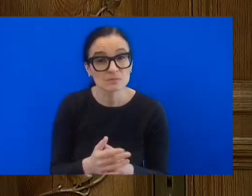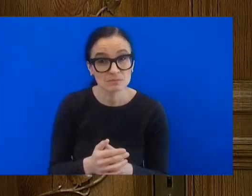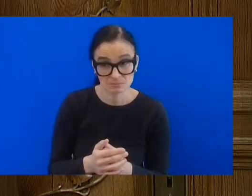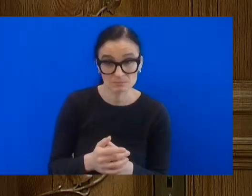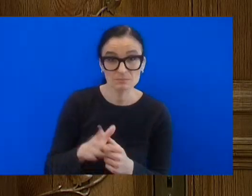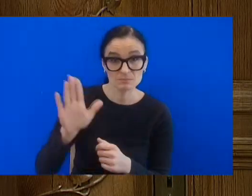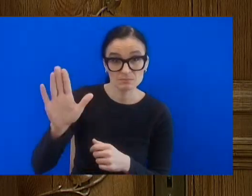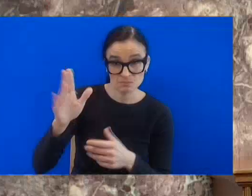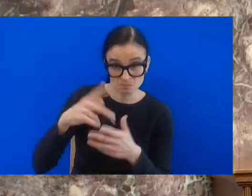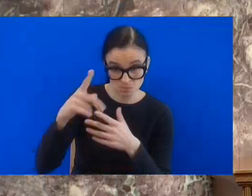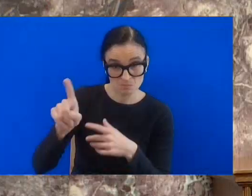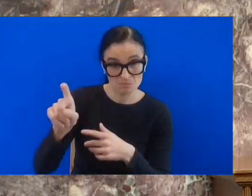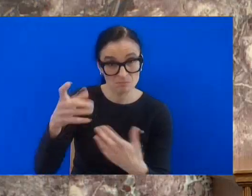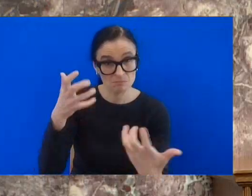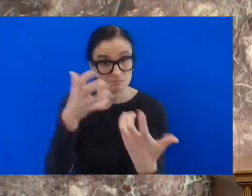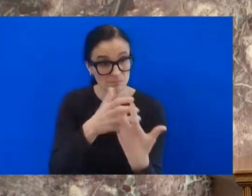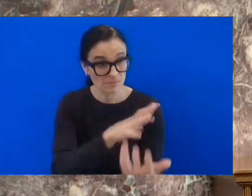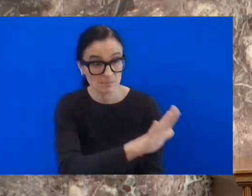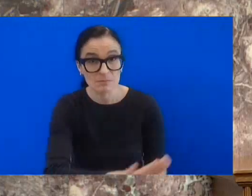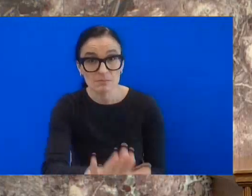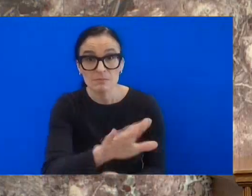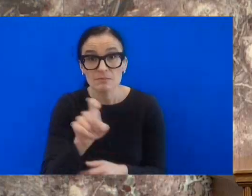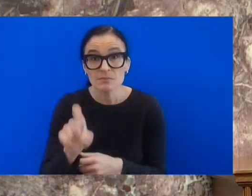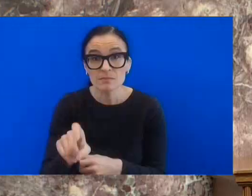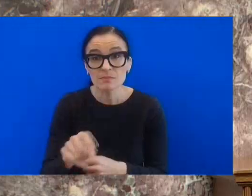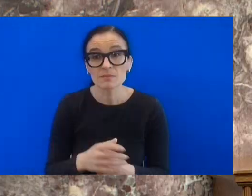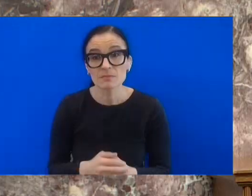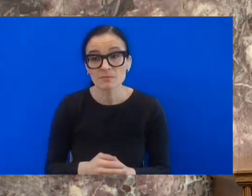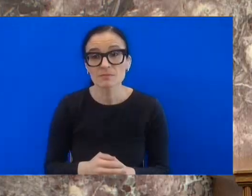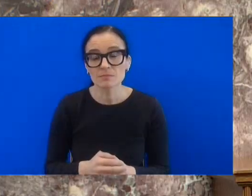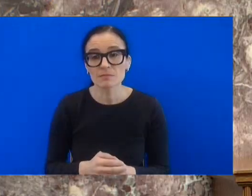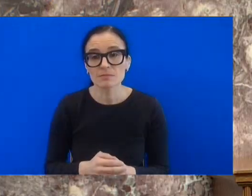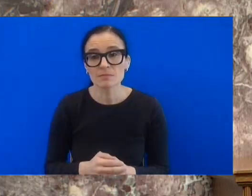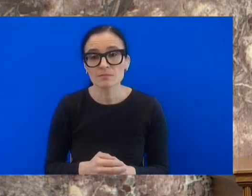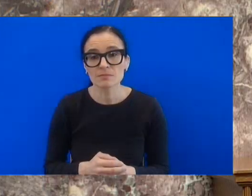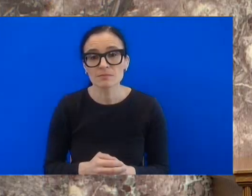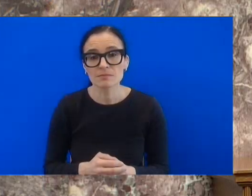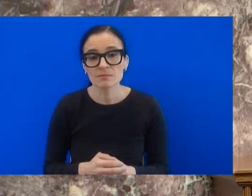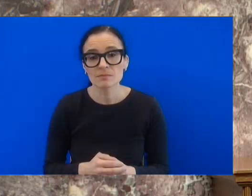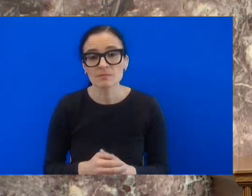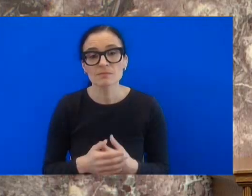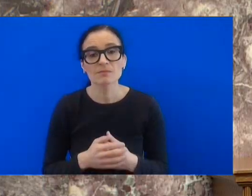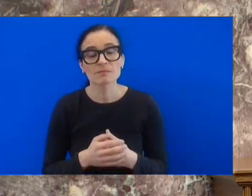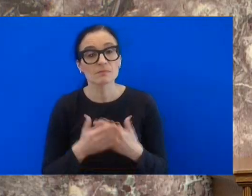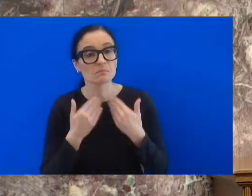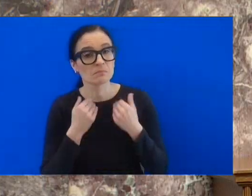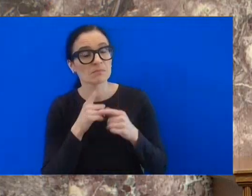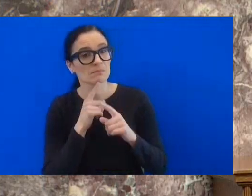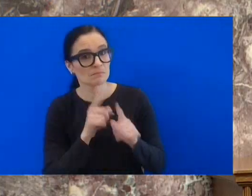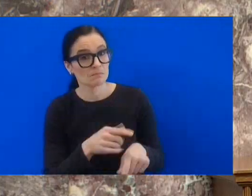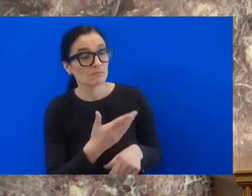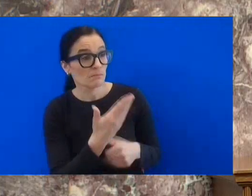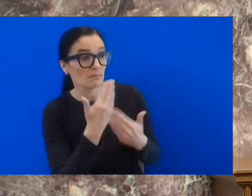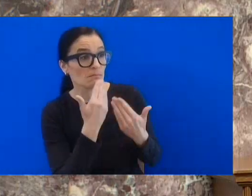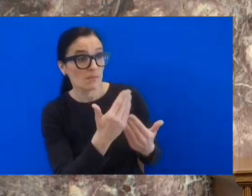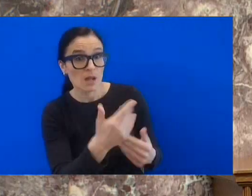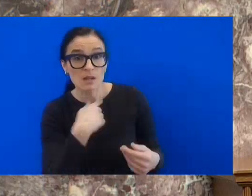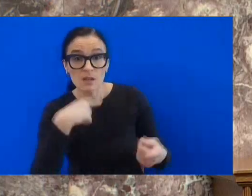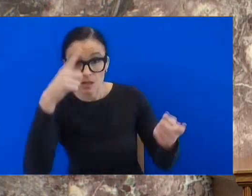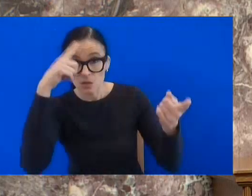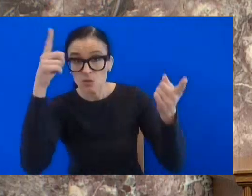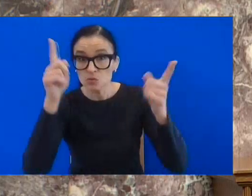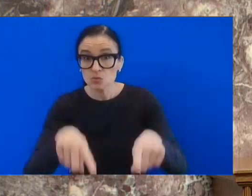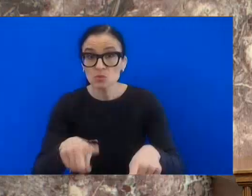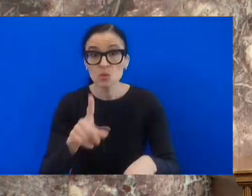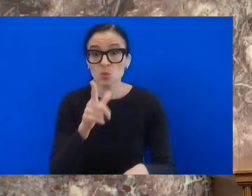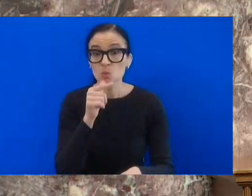Minister. Thank you, Honourable Speaker, and I agree with the member that people with lived experience need to be at the table. And we engage with people who've lived experience